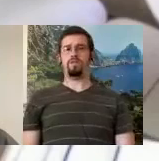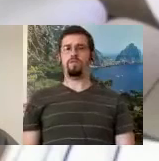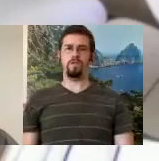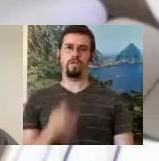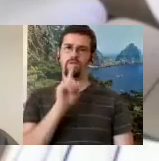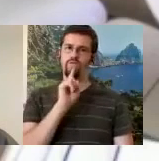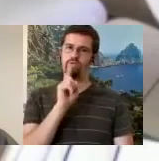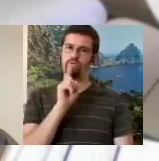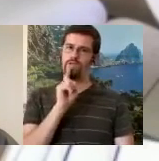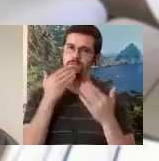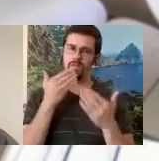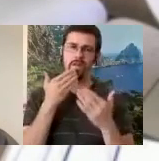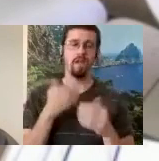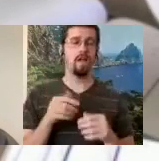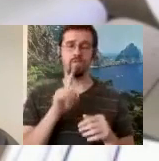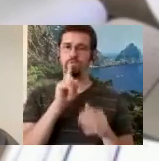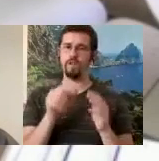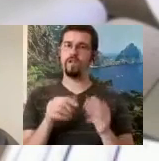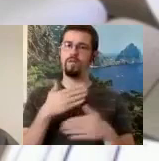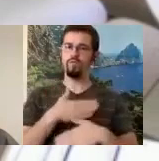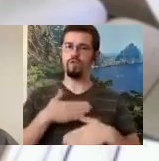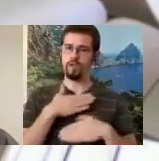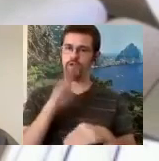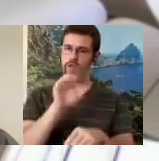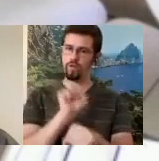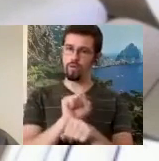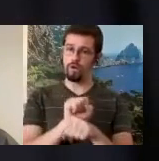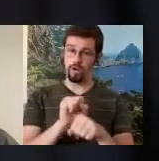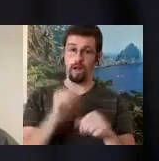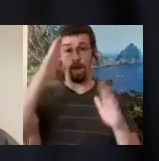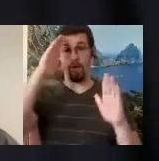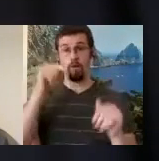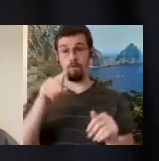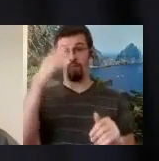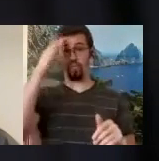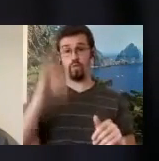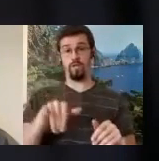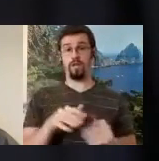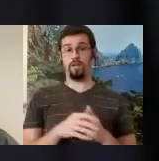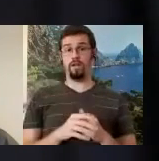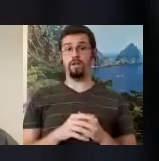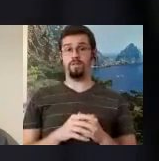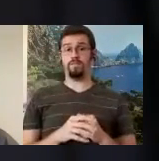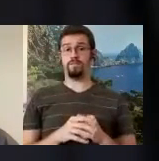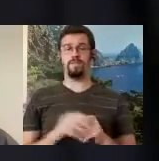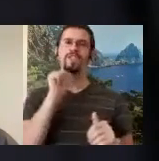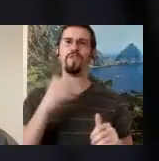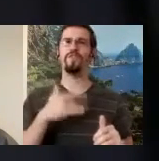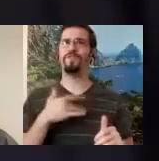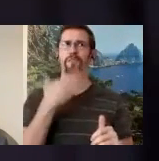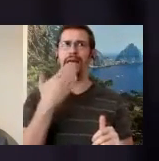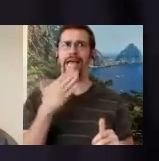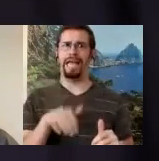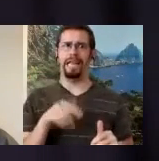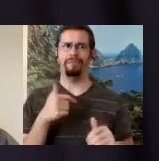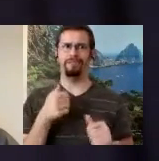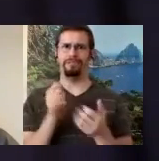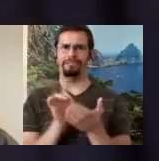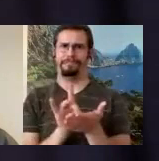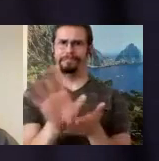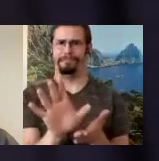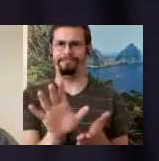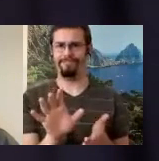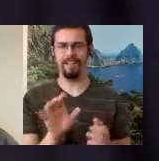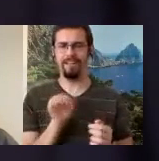And don't feel badly we're pushing you around. No, I totally understand. It's funny, running one of these has been